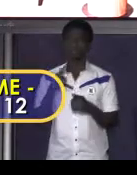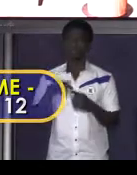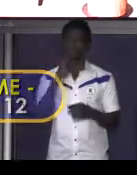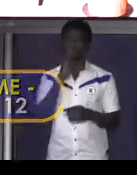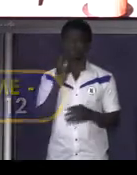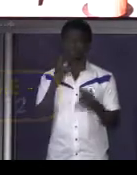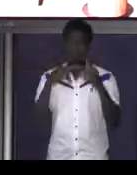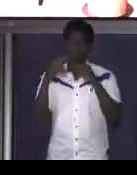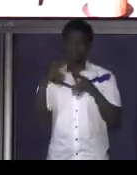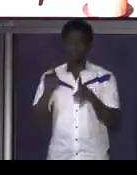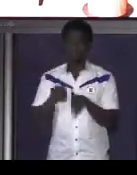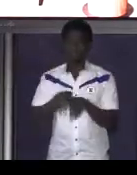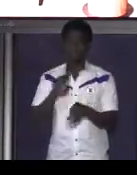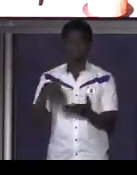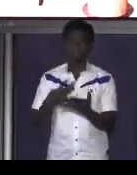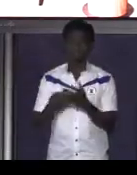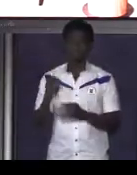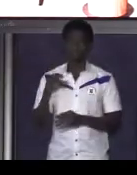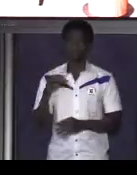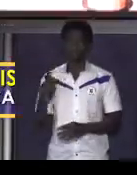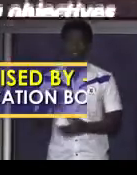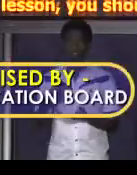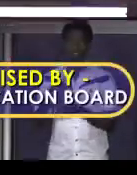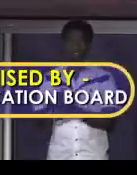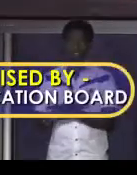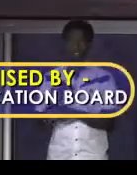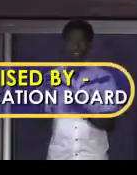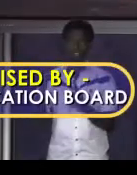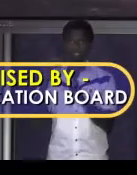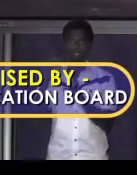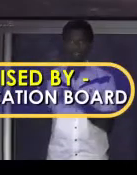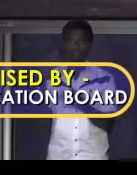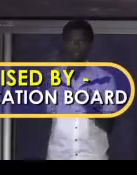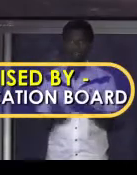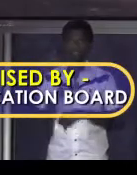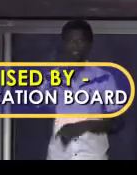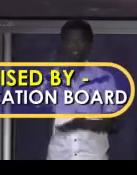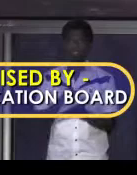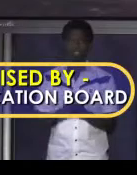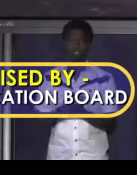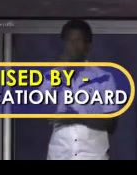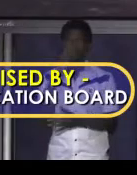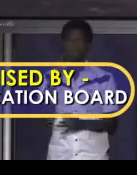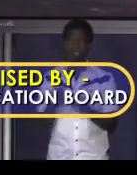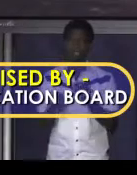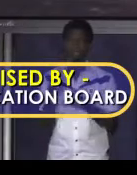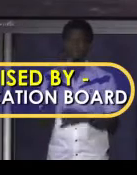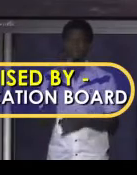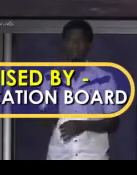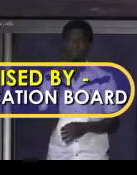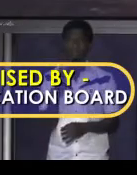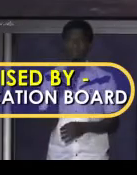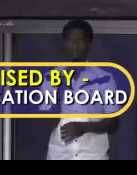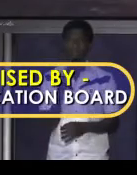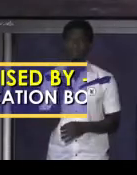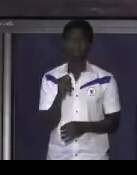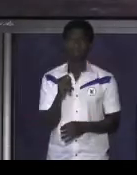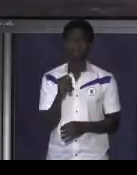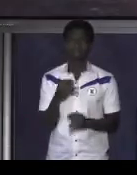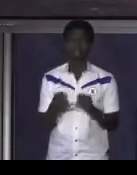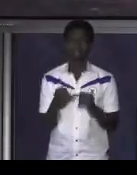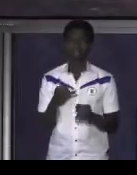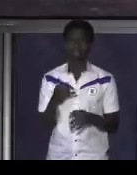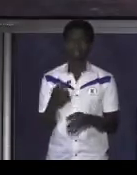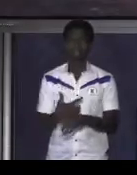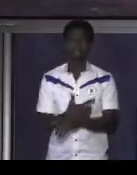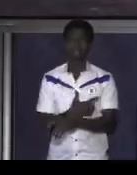well. Yeah, so the learning objective for today's lesson is that by the end of the lesson, you should be able to